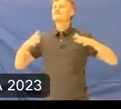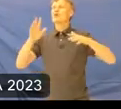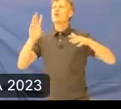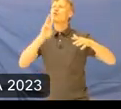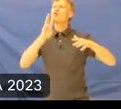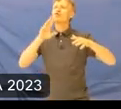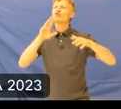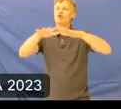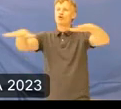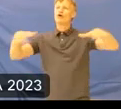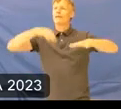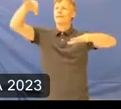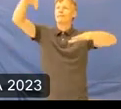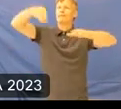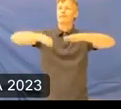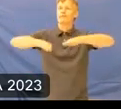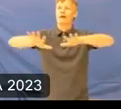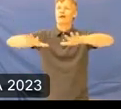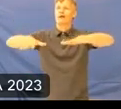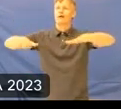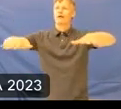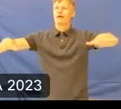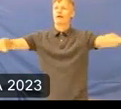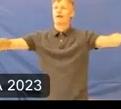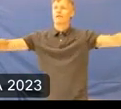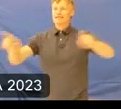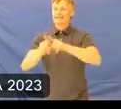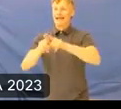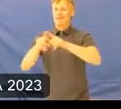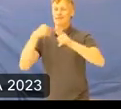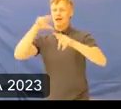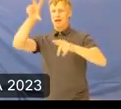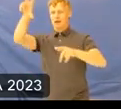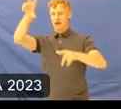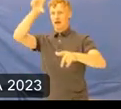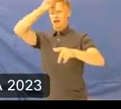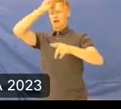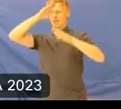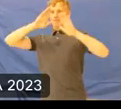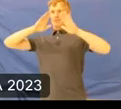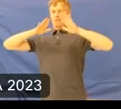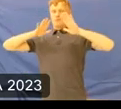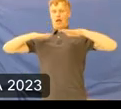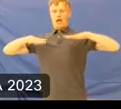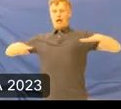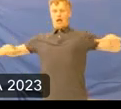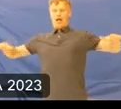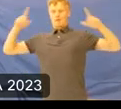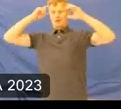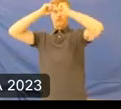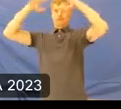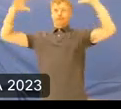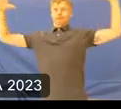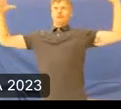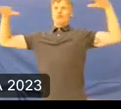Trump saying to when he's addressing a police academy, when you guys put someone in the paddy wagon, please do not be